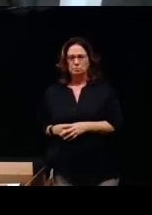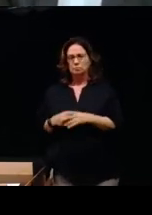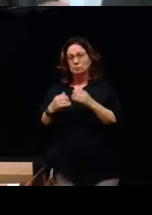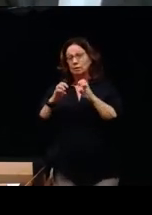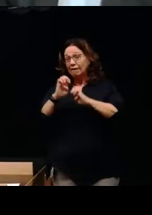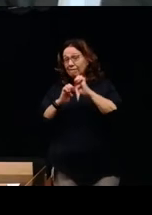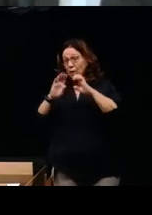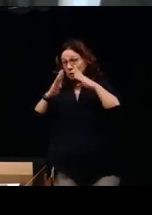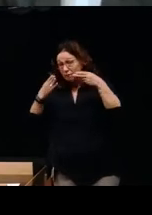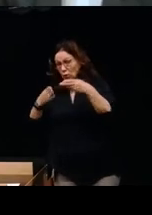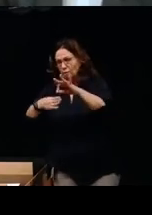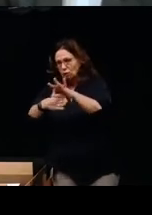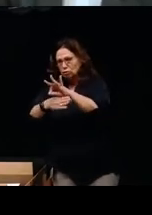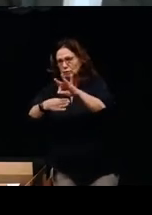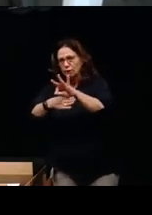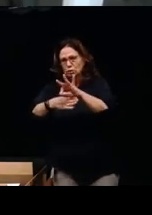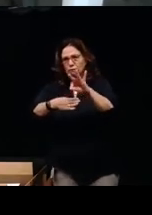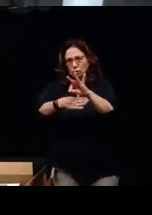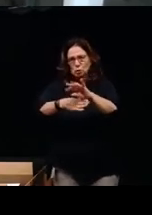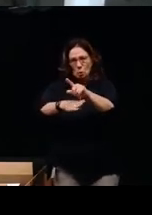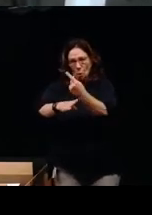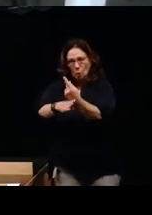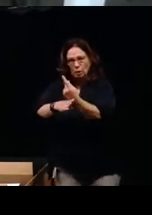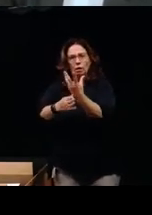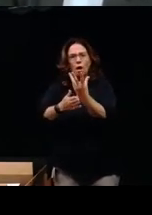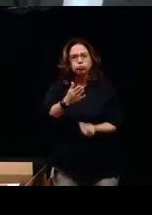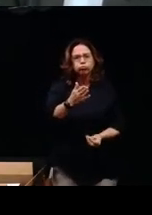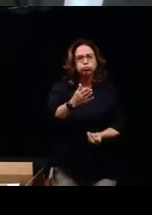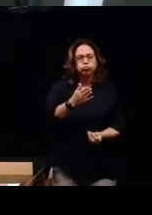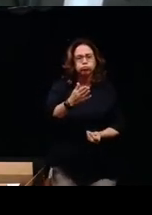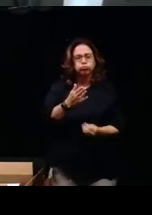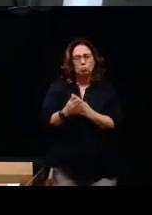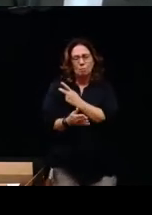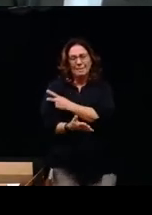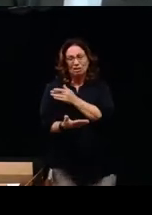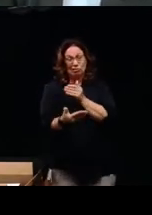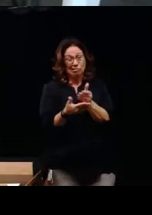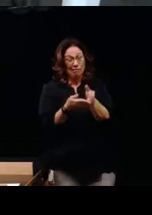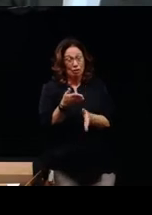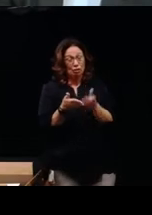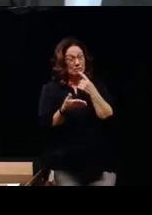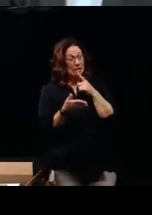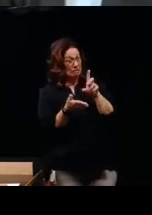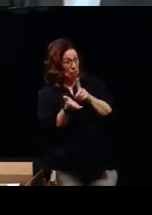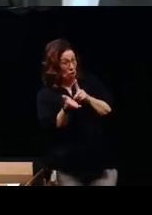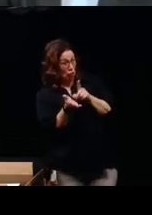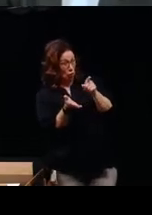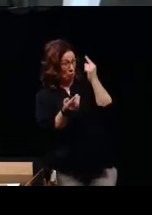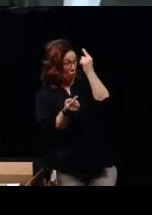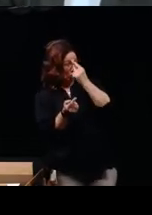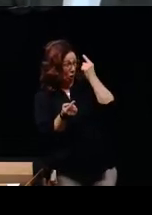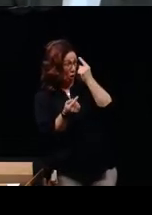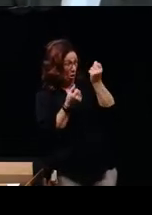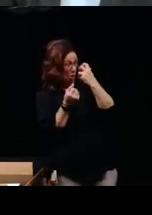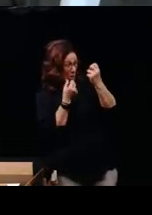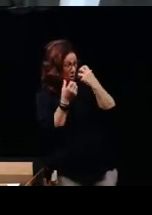evaluation entirely on functional seizures, you might get to the end and the patient may say, you know, doctor, you've been very thoughtful today. I appreciate all your